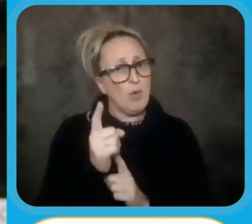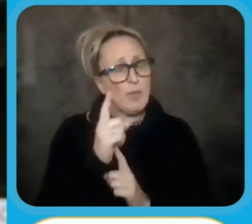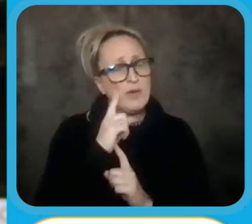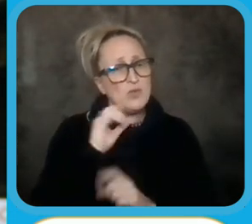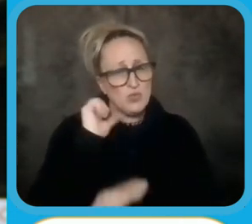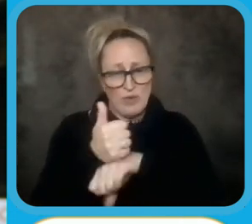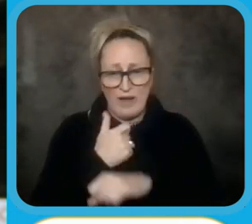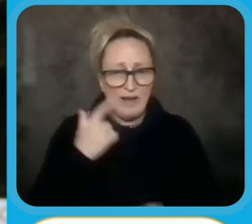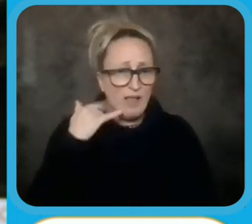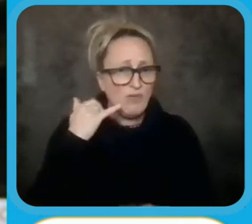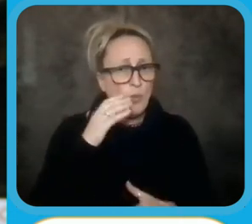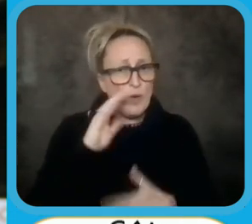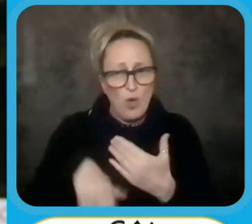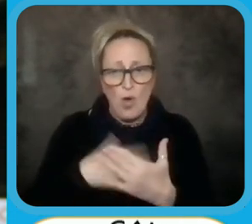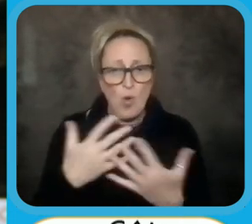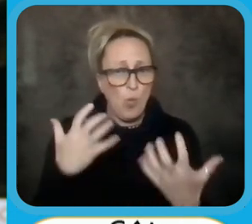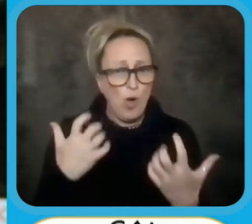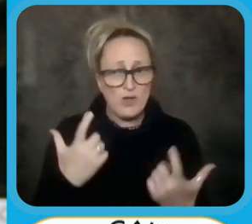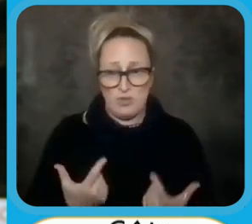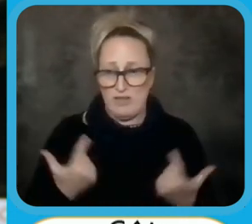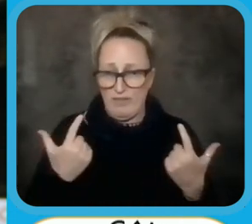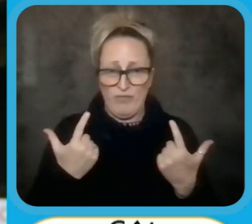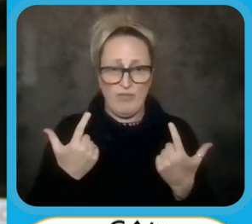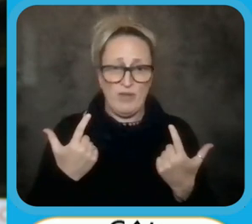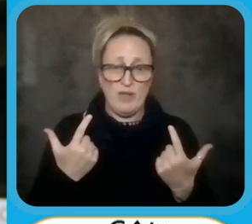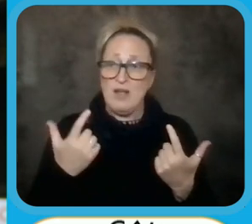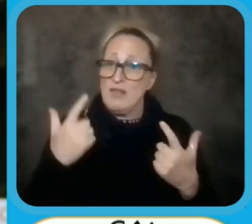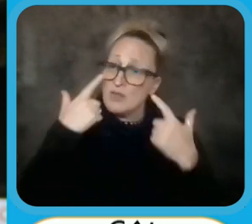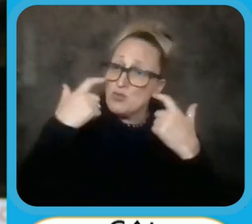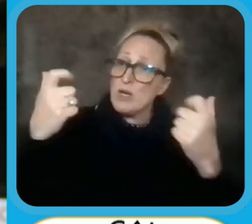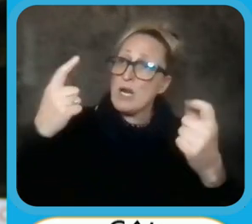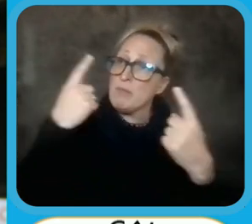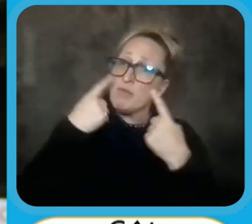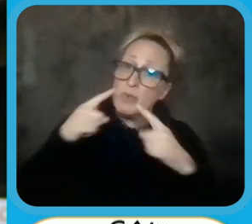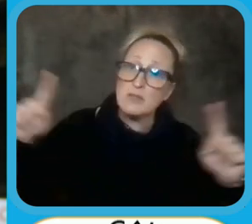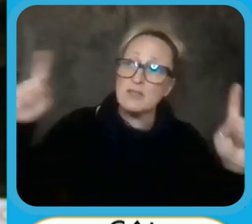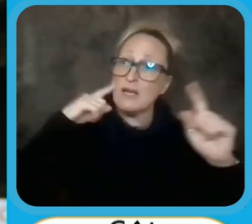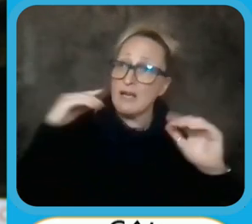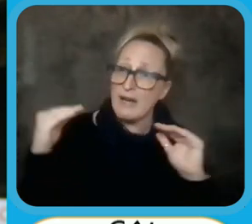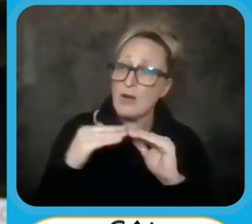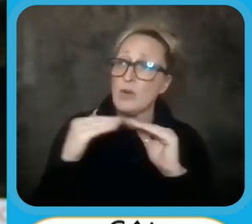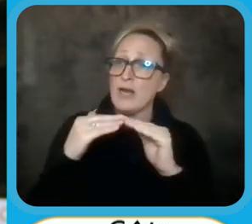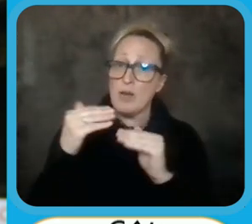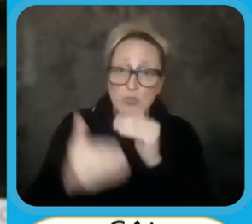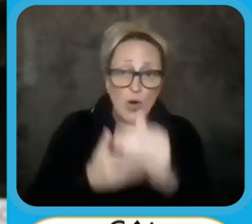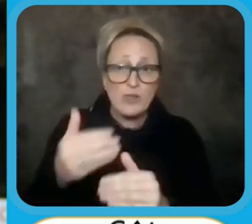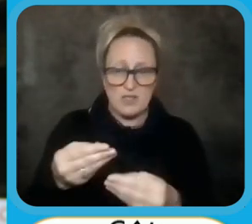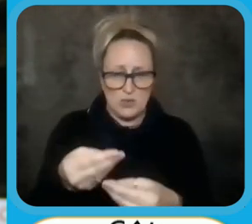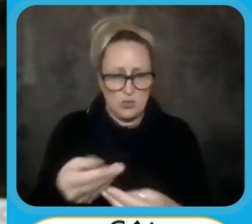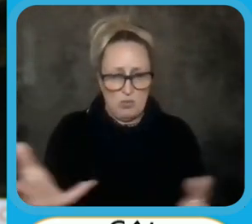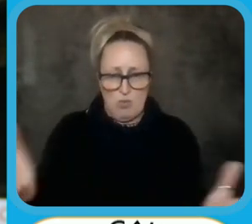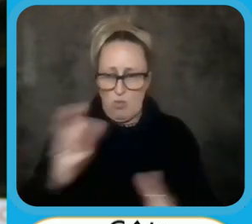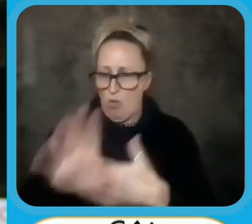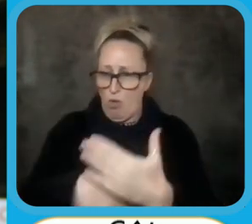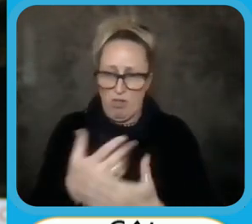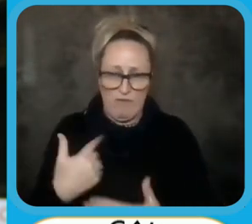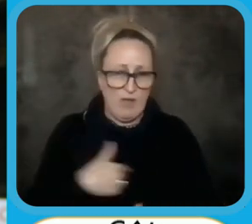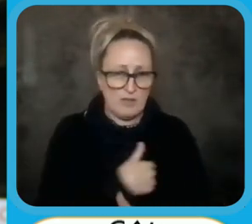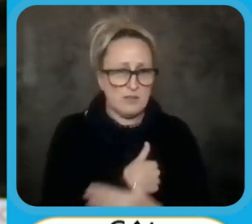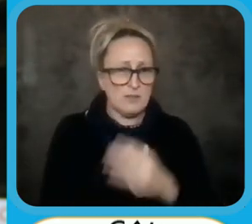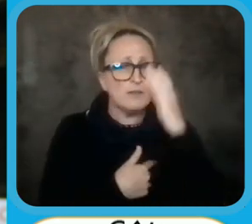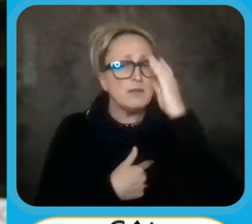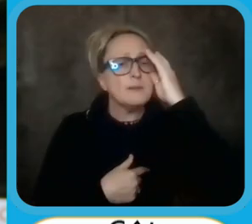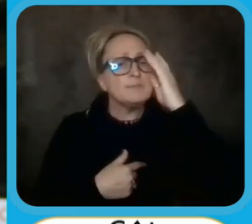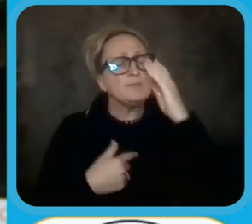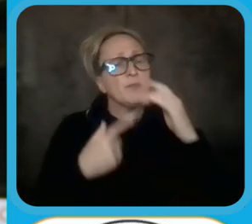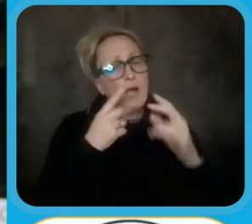California we all want to live in, to extend the dream of prosperity, equity, and progress to each and every one of us. I'm honored